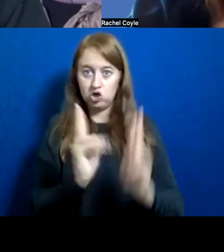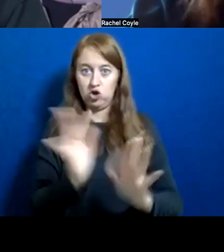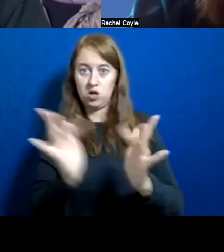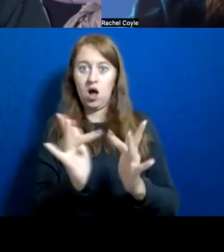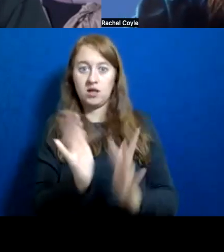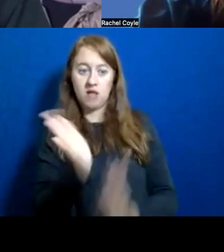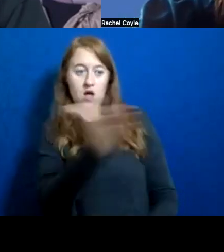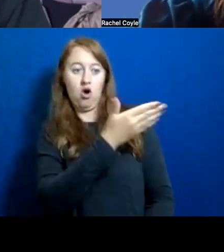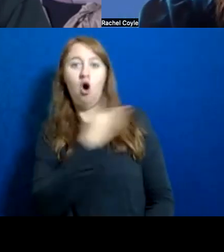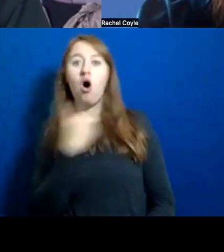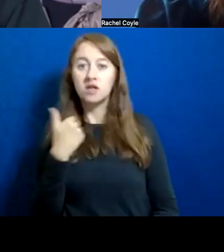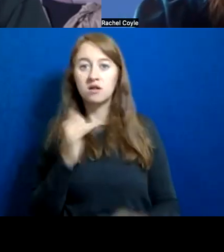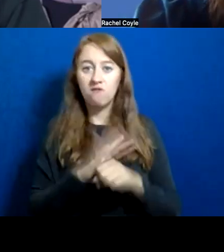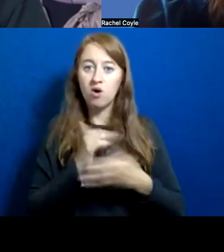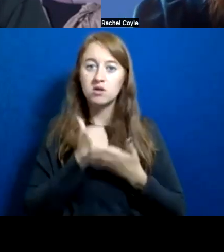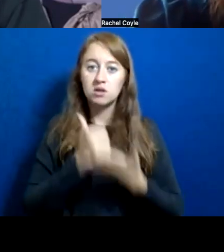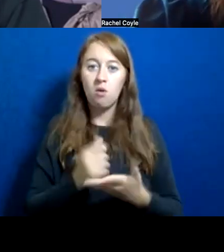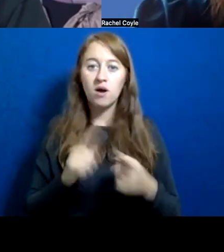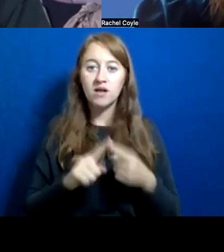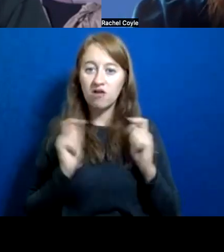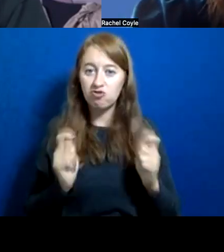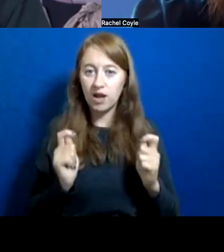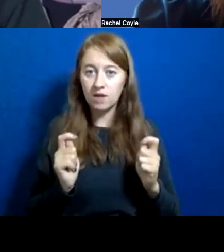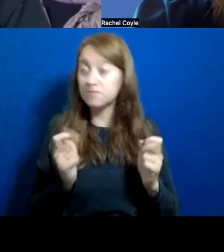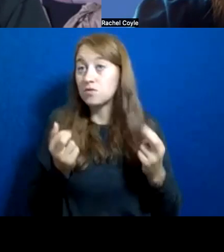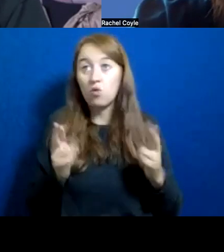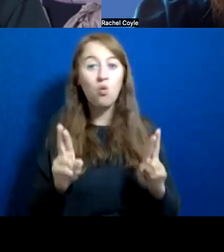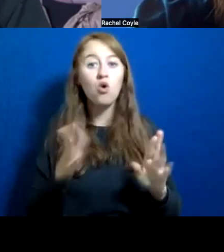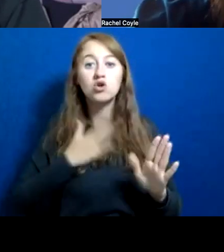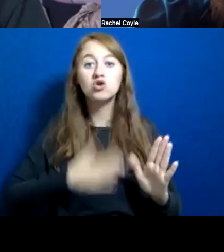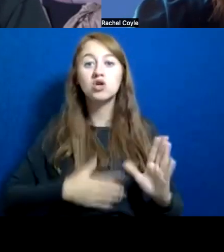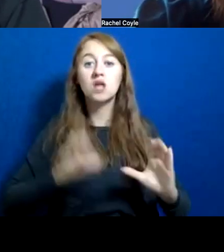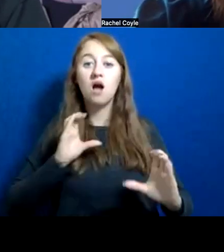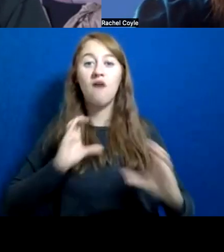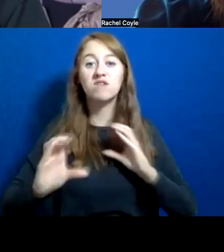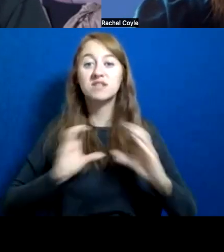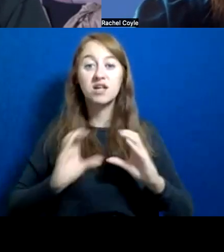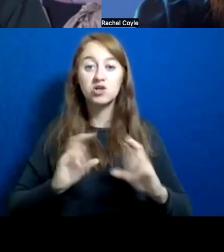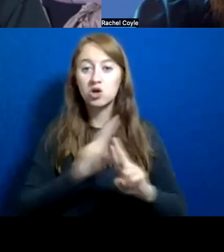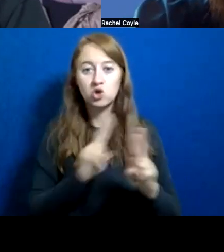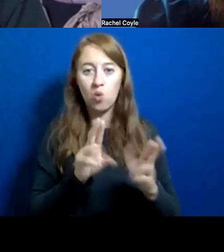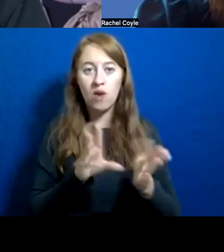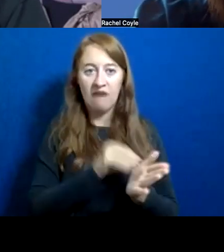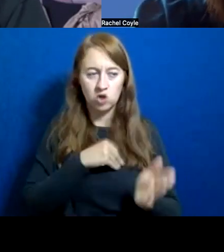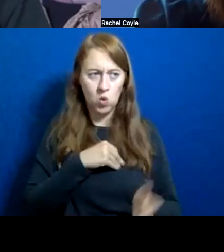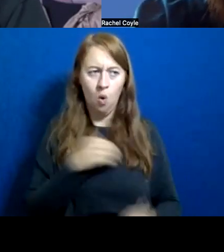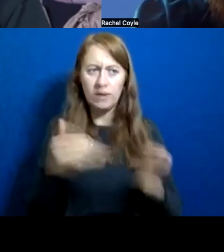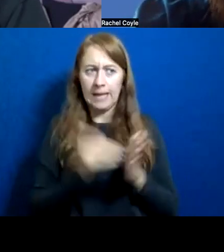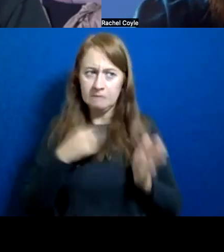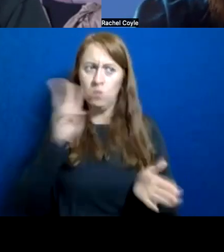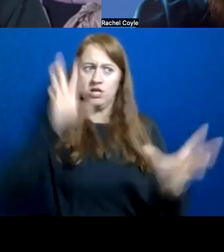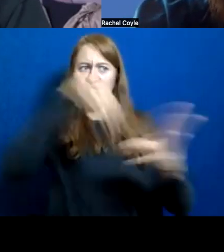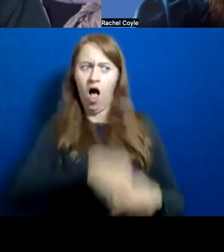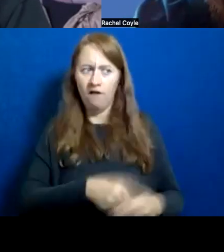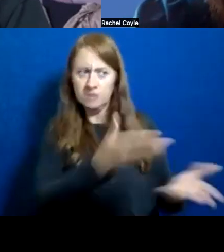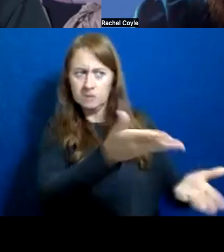and training, even if it's just a conversation. Like, you don't have to commit yourself to anything, but then also go to your chamber. I mean, you don't even have